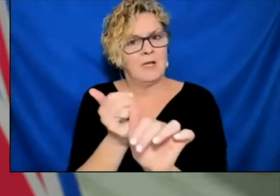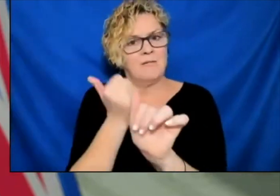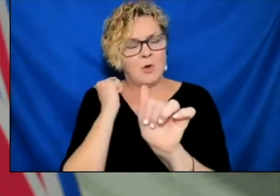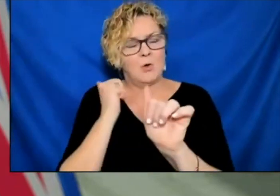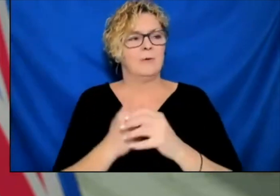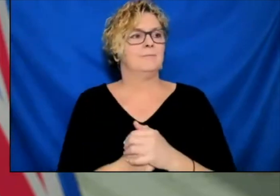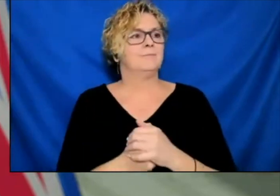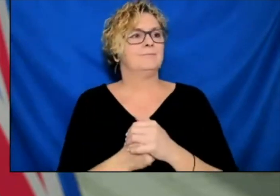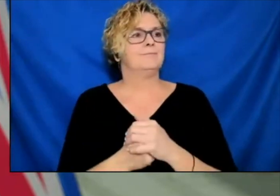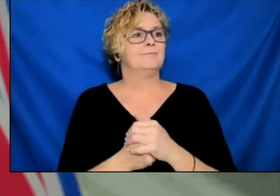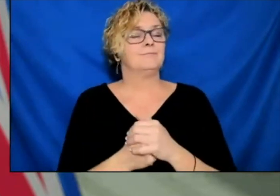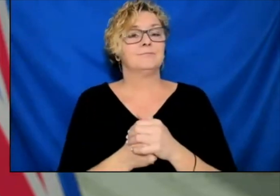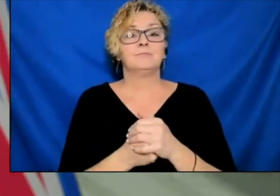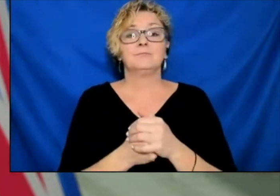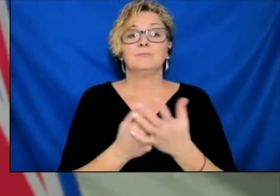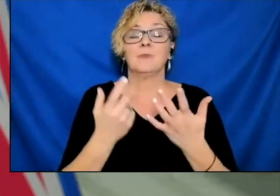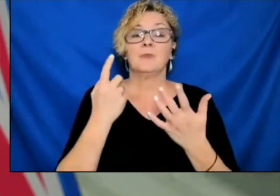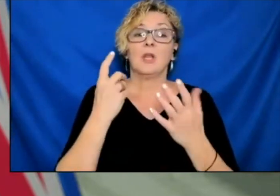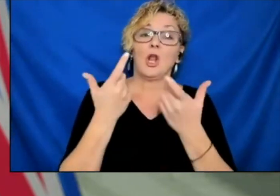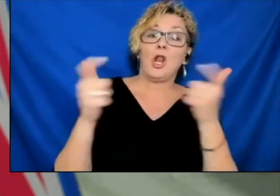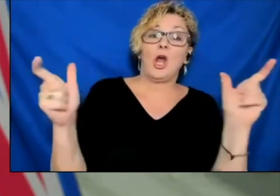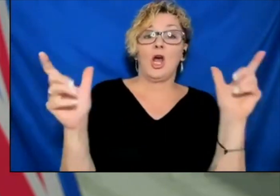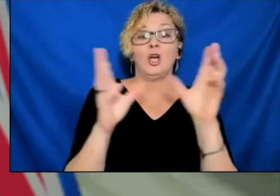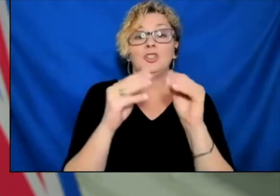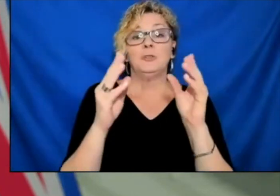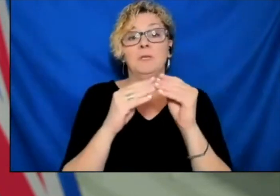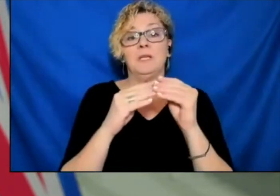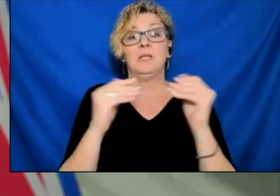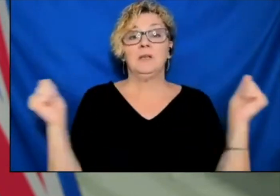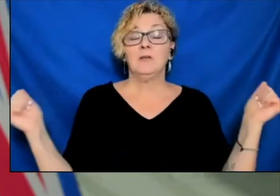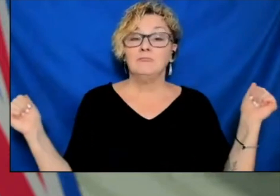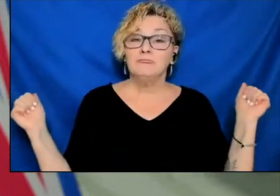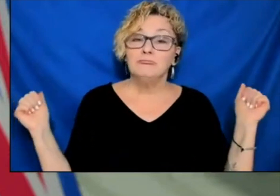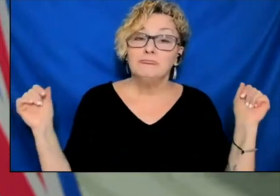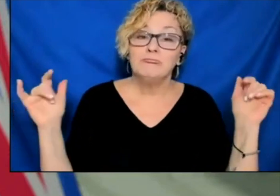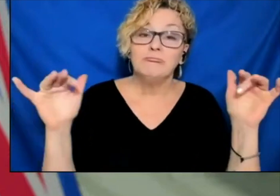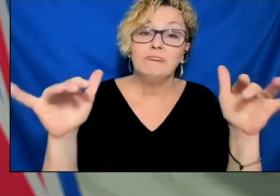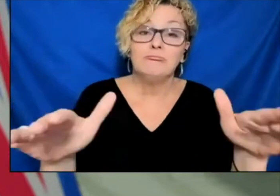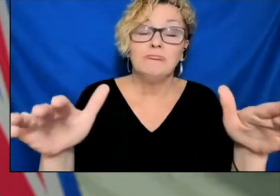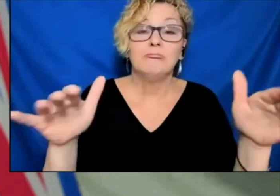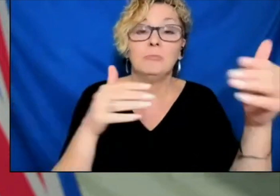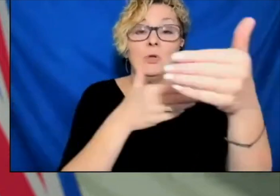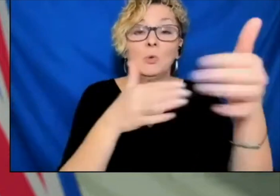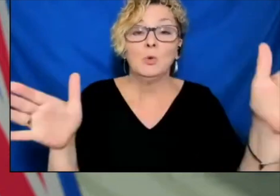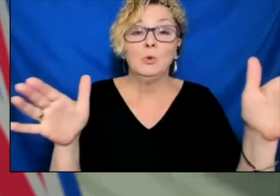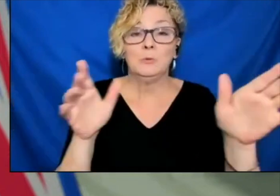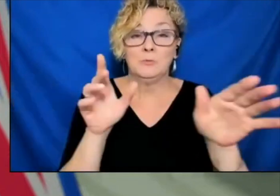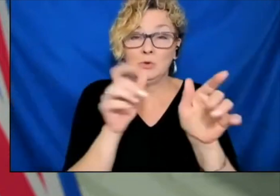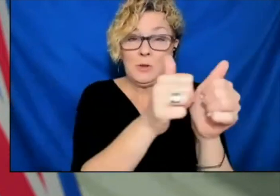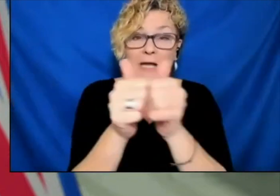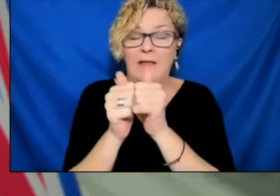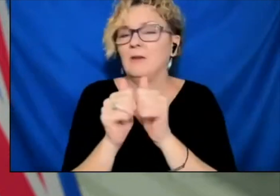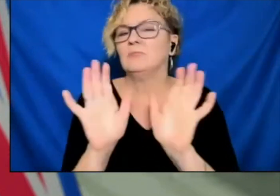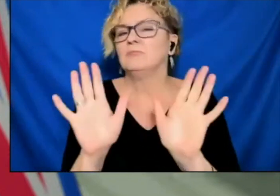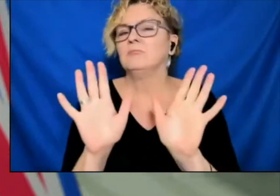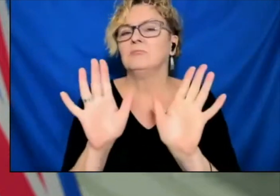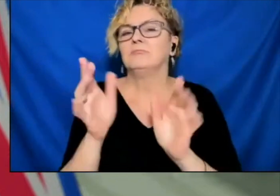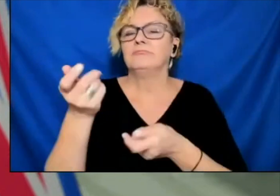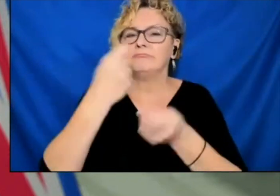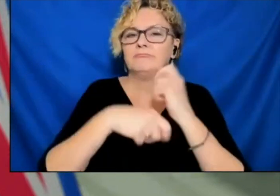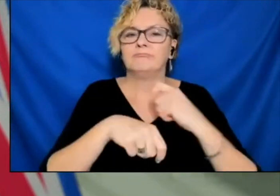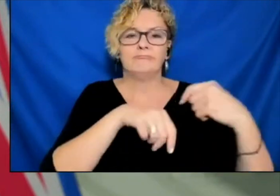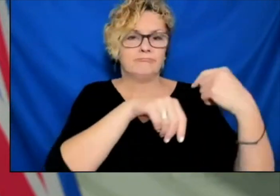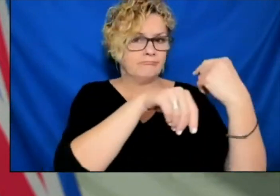assemblies in a virtual format. Holding staff-only gatherings virtually. Limiting visitors